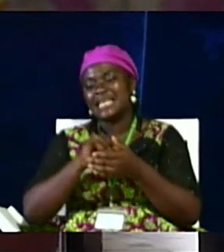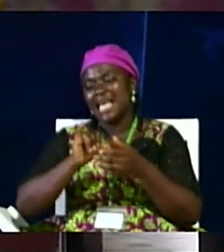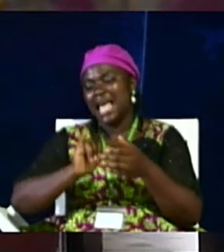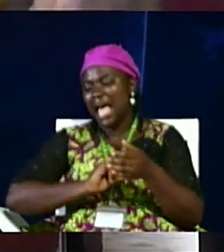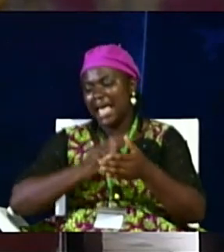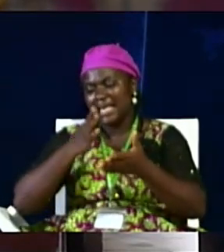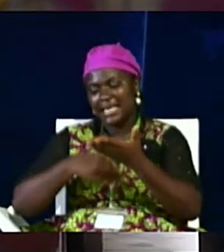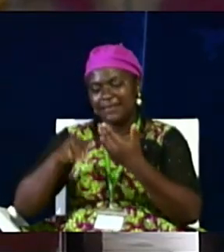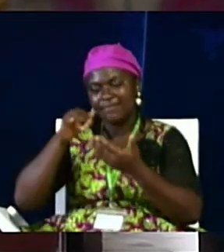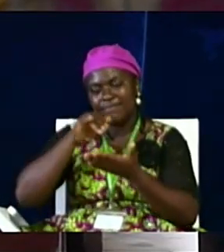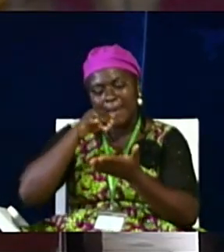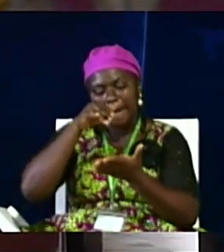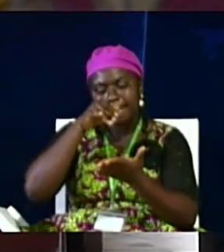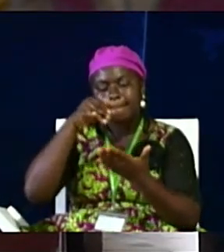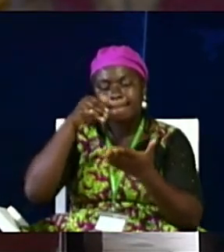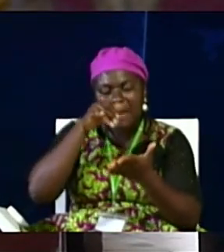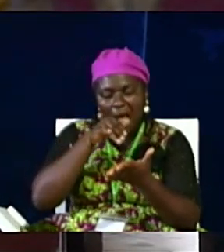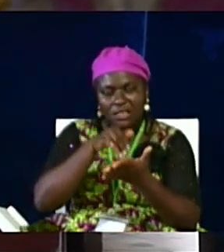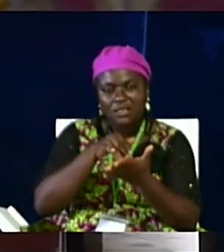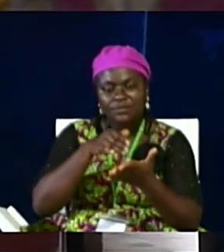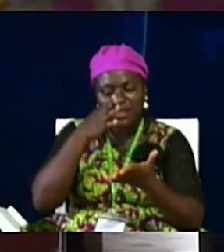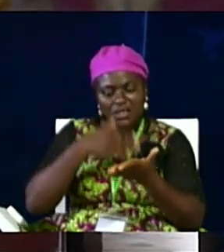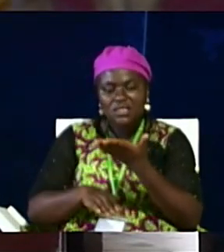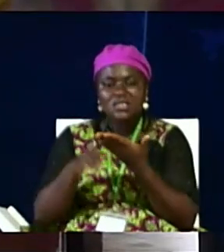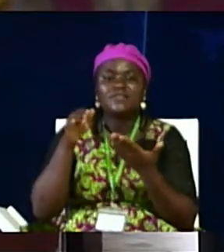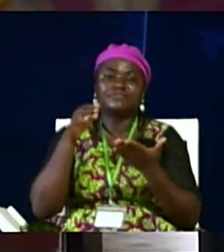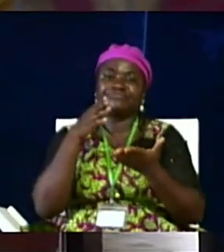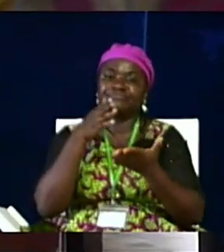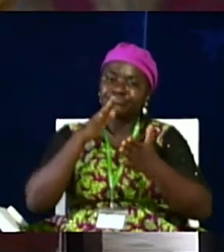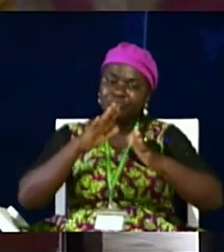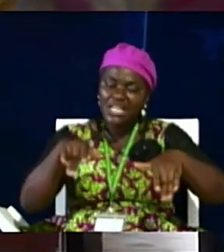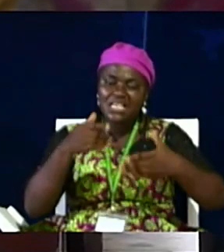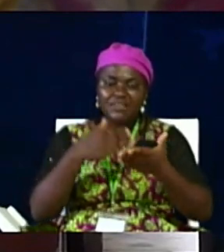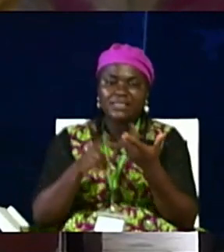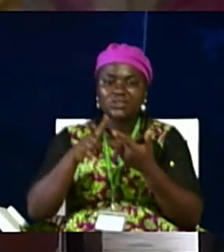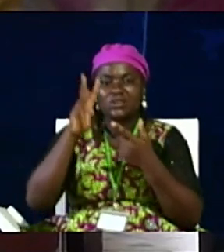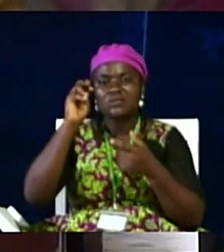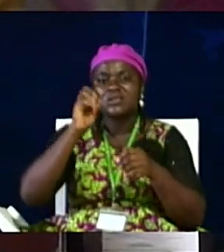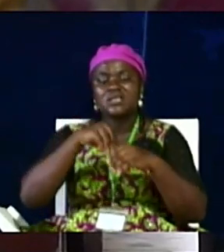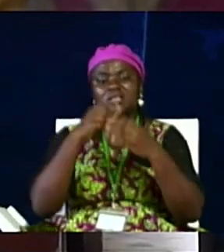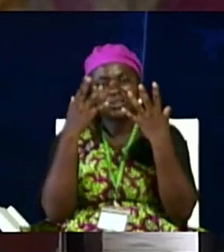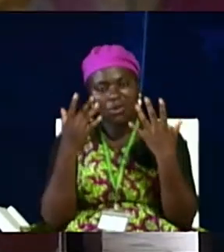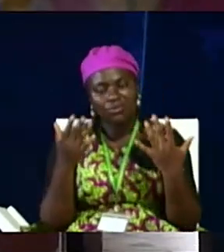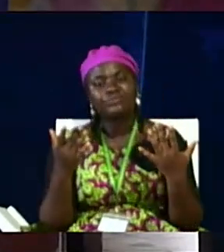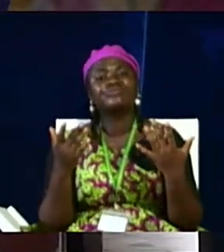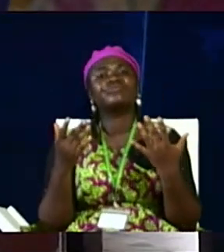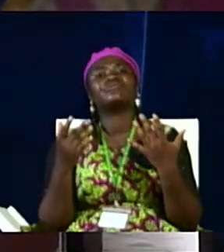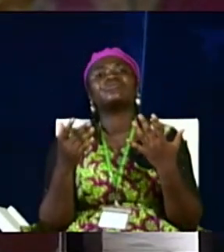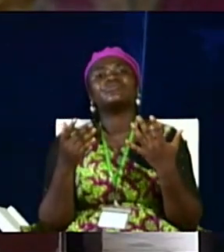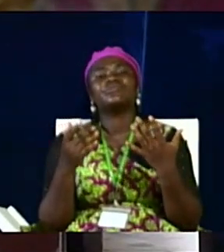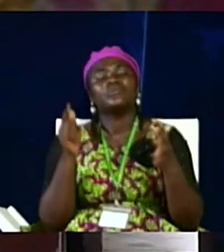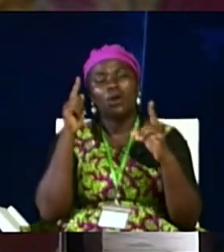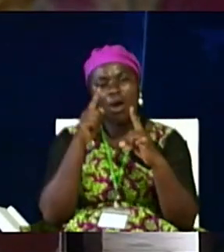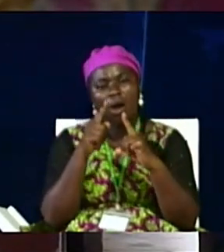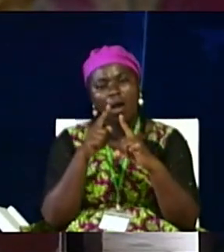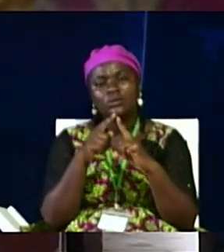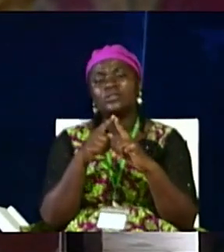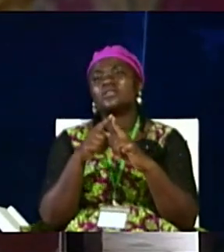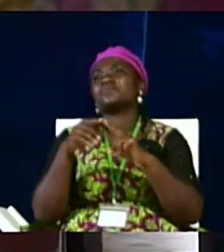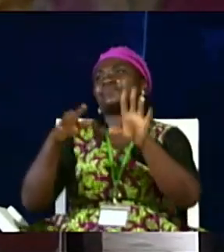no comfort. And he carried sorrow for a long time in his life until the God